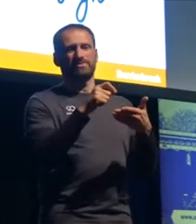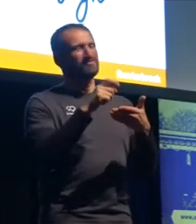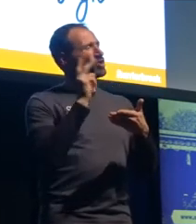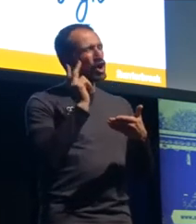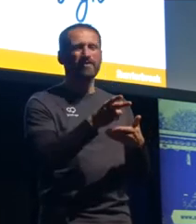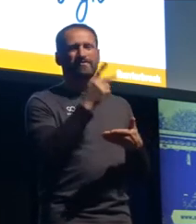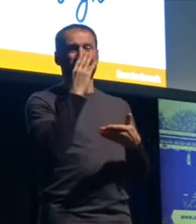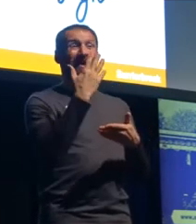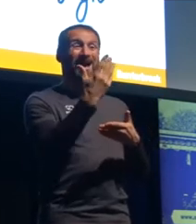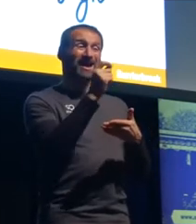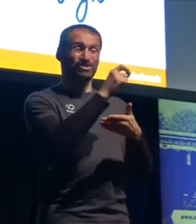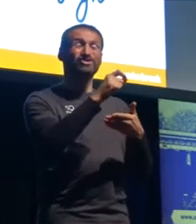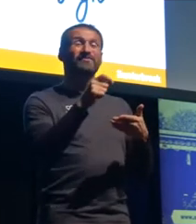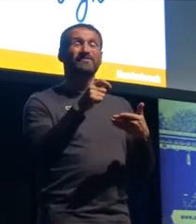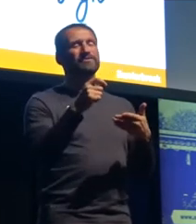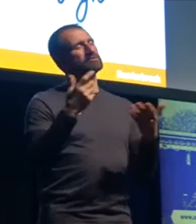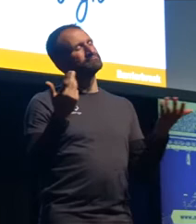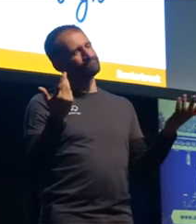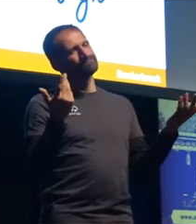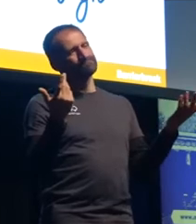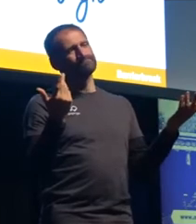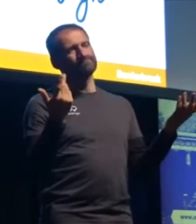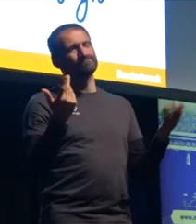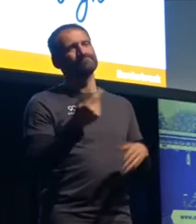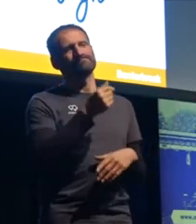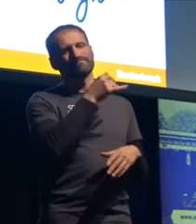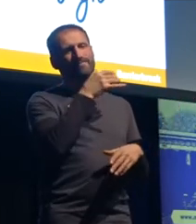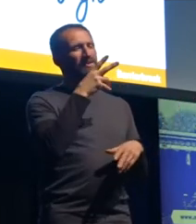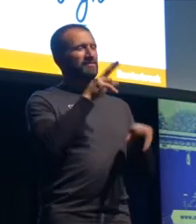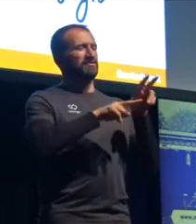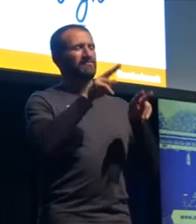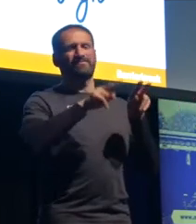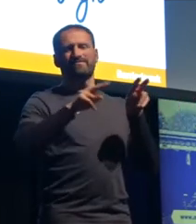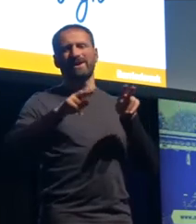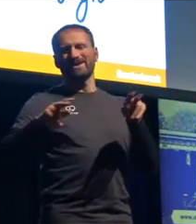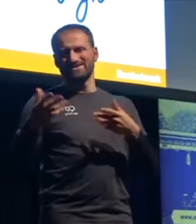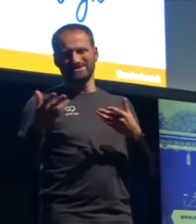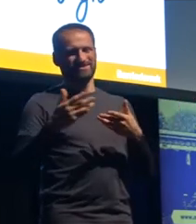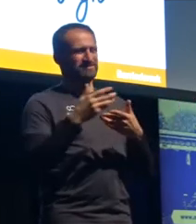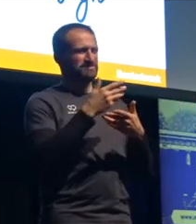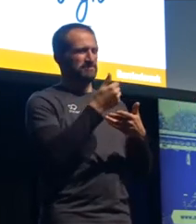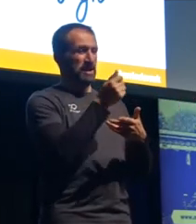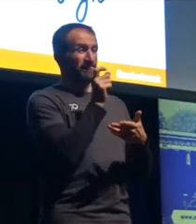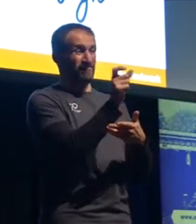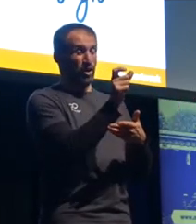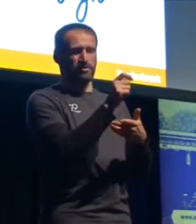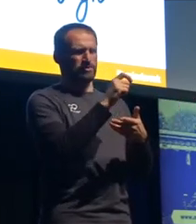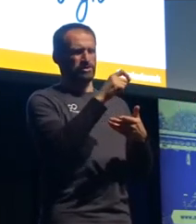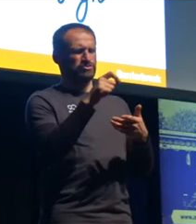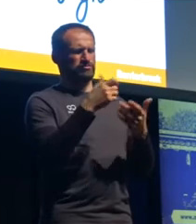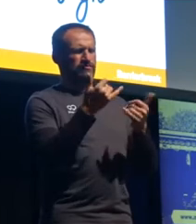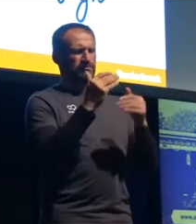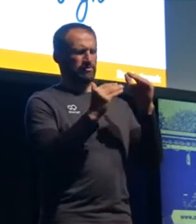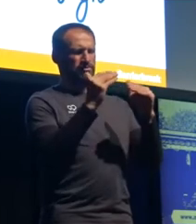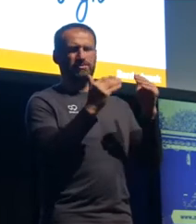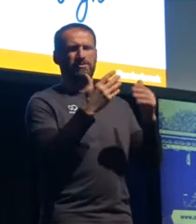comes to handwriting, you know, there's a lot of variance even within one word. There are a lot of variables. There's the